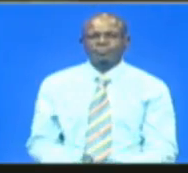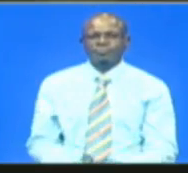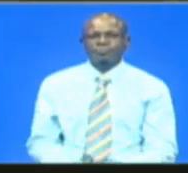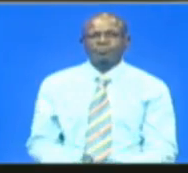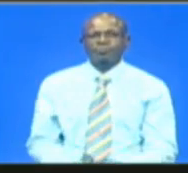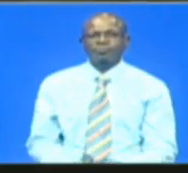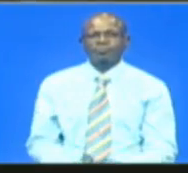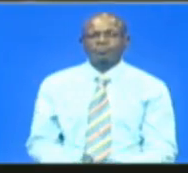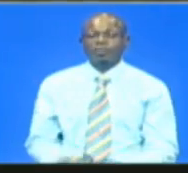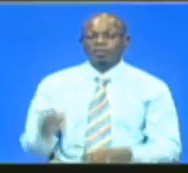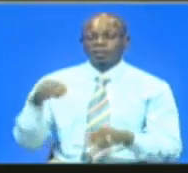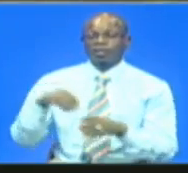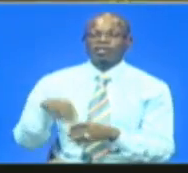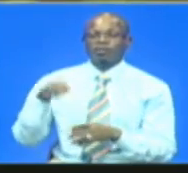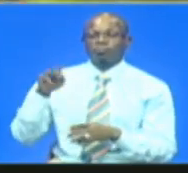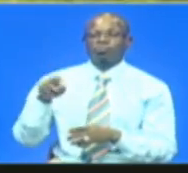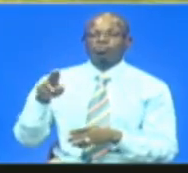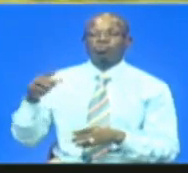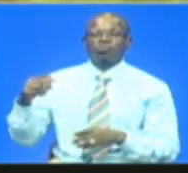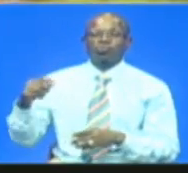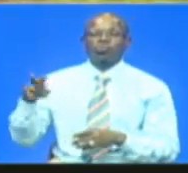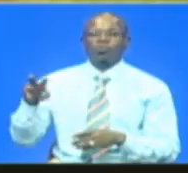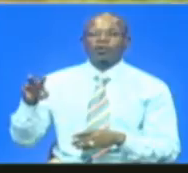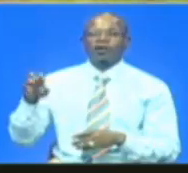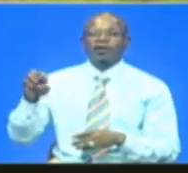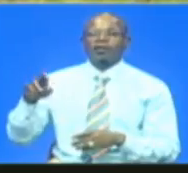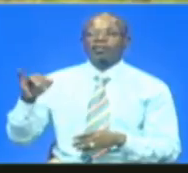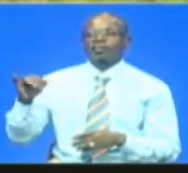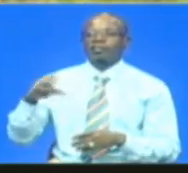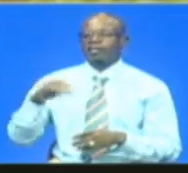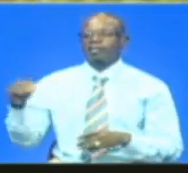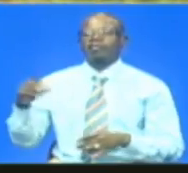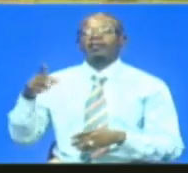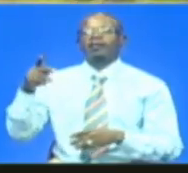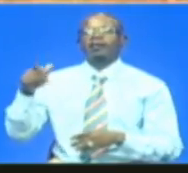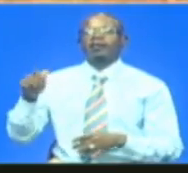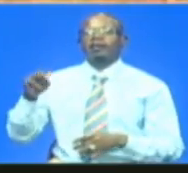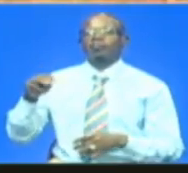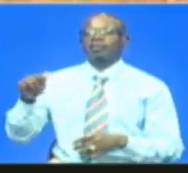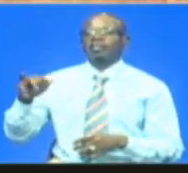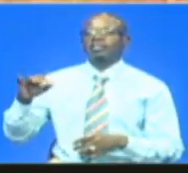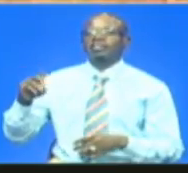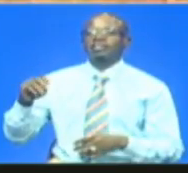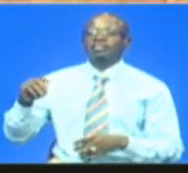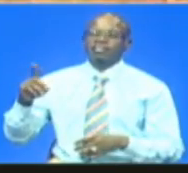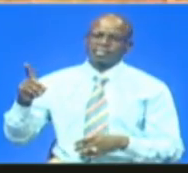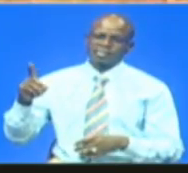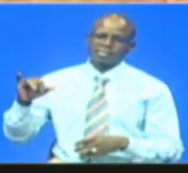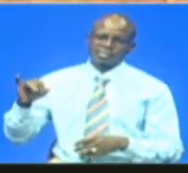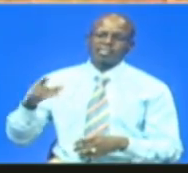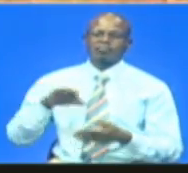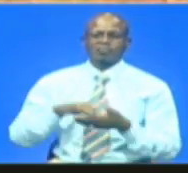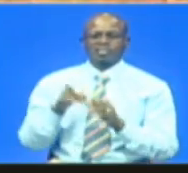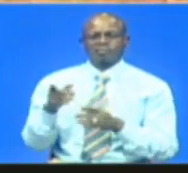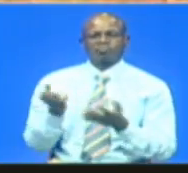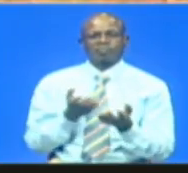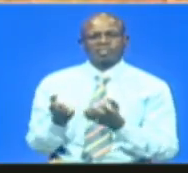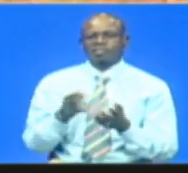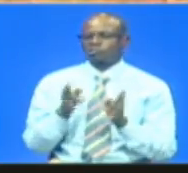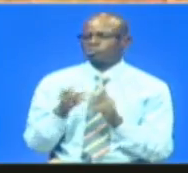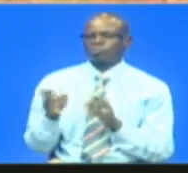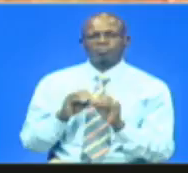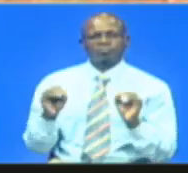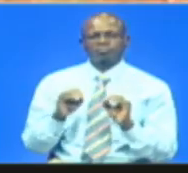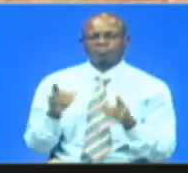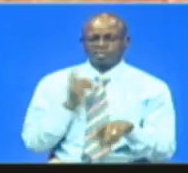In Mugweri and Kamaindi, it was not business as usual today. Even as detectives conduct a probe